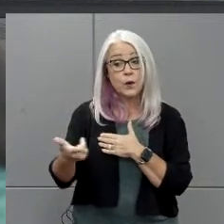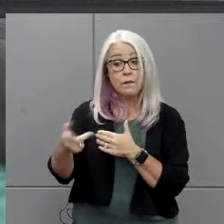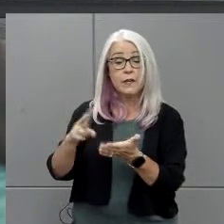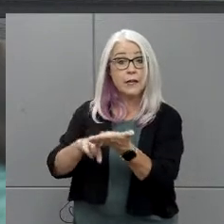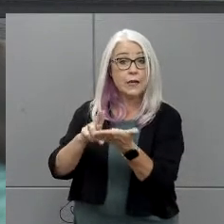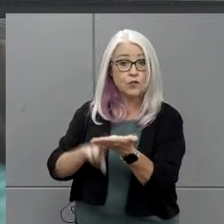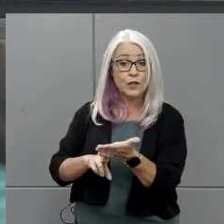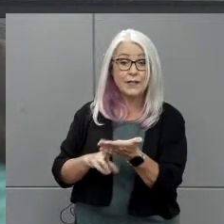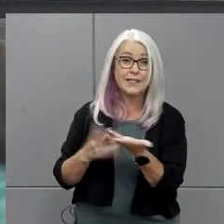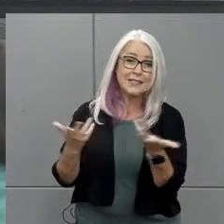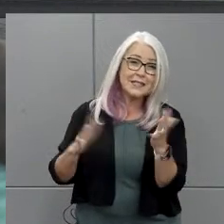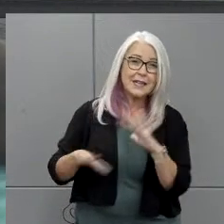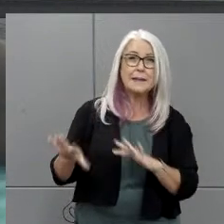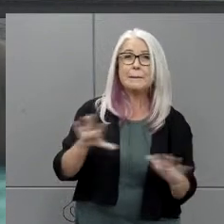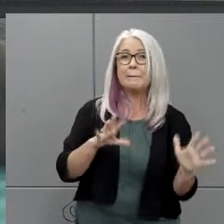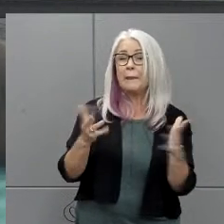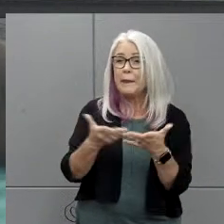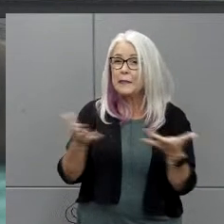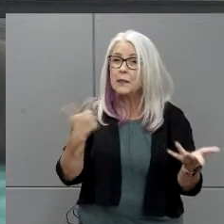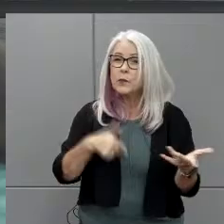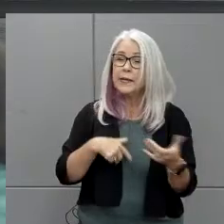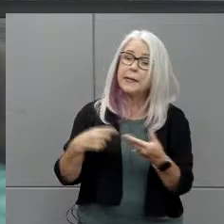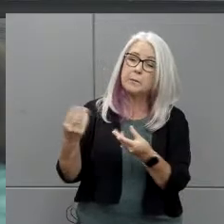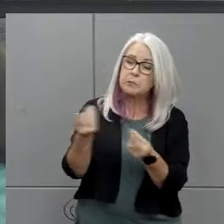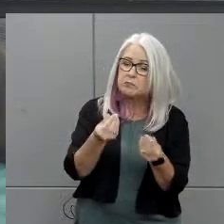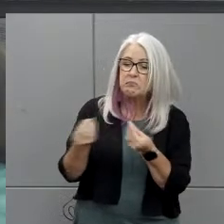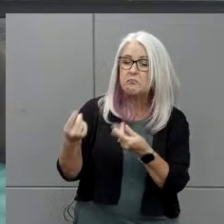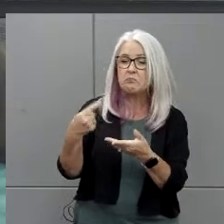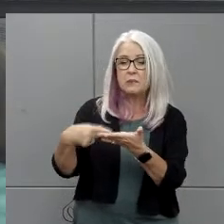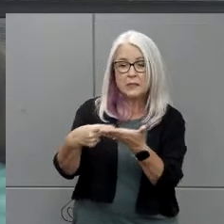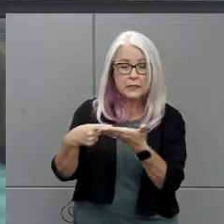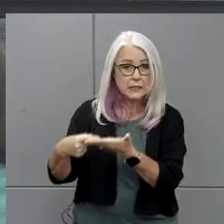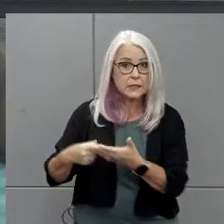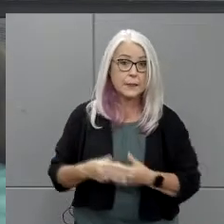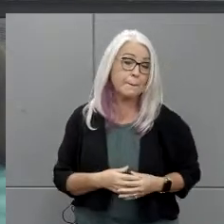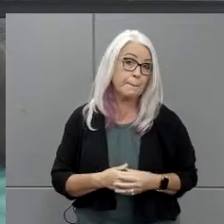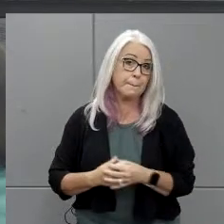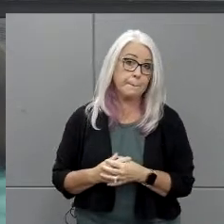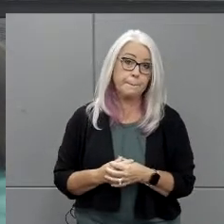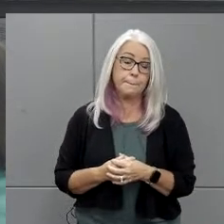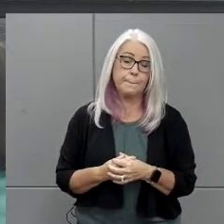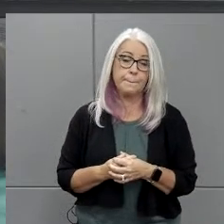is basically boilerplate stuff. And I've gone through and